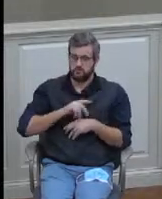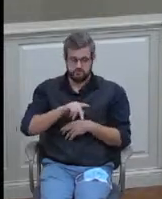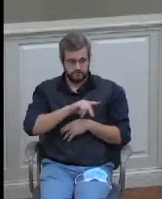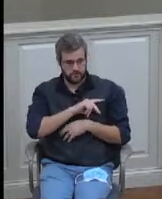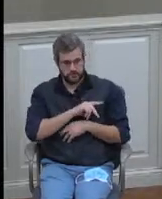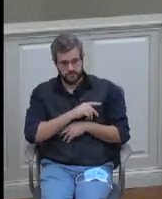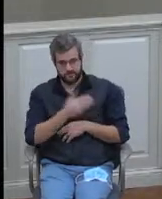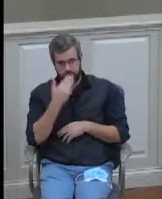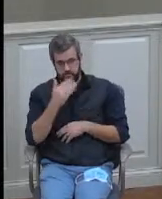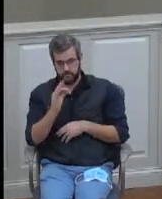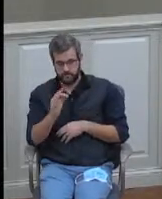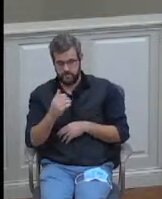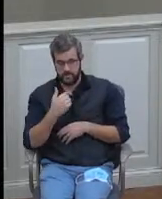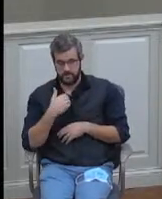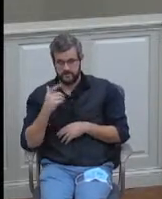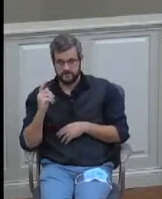second?